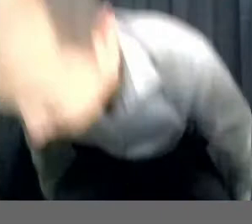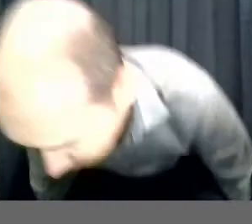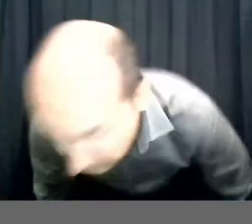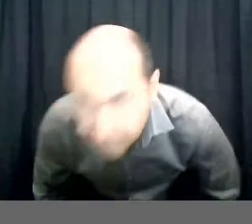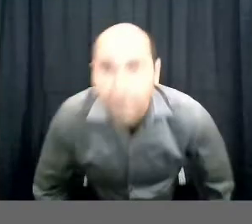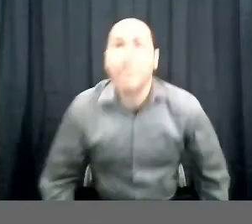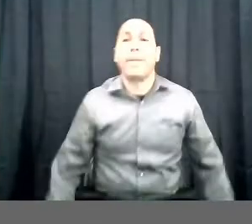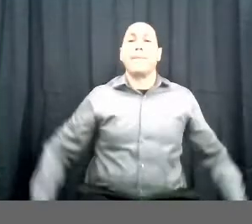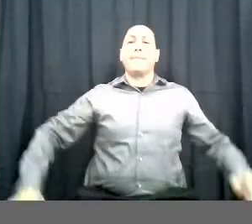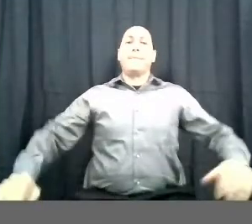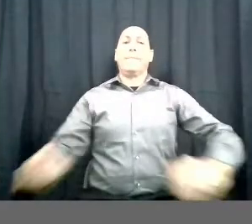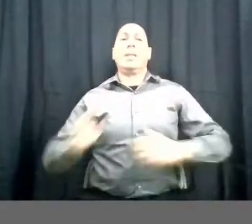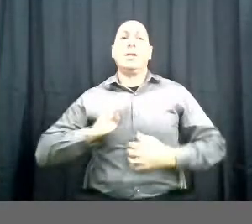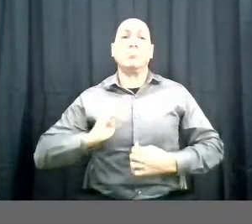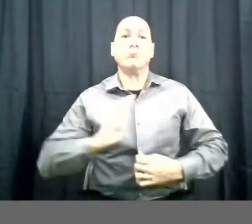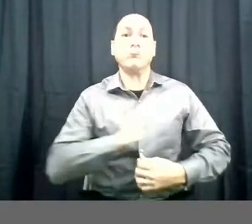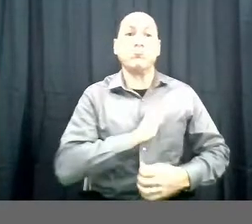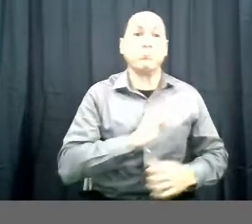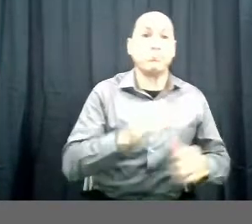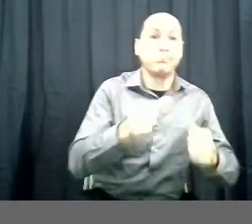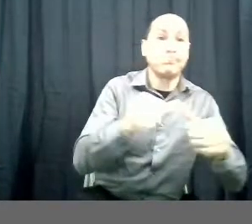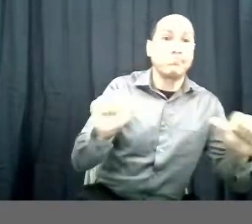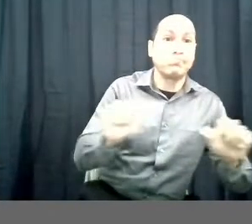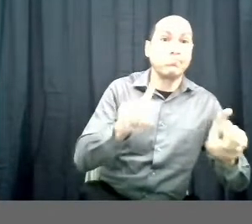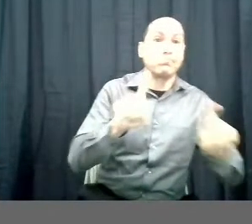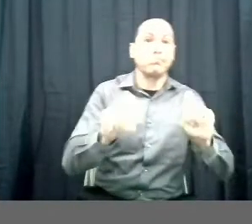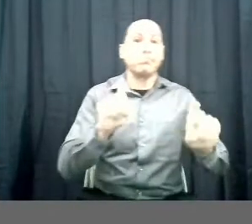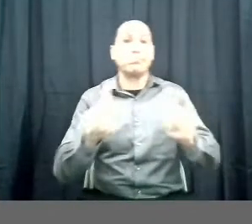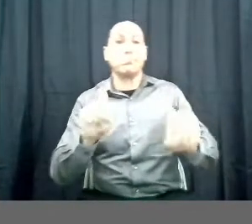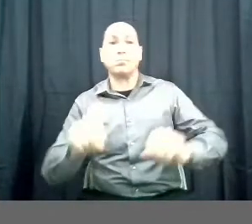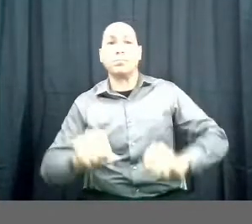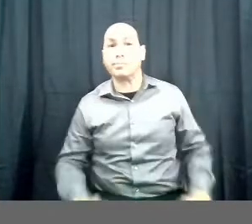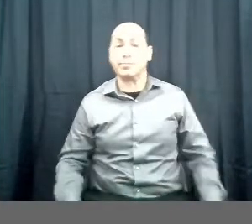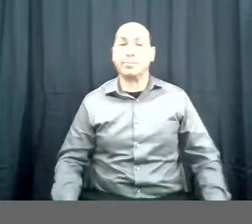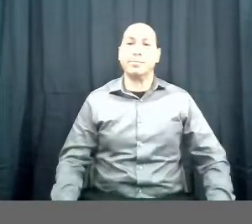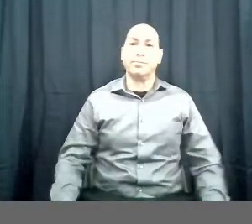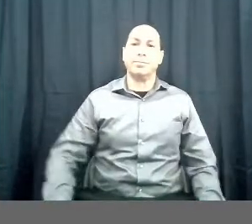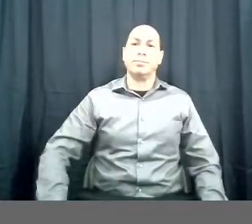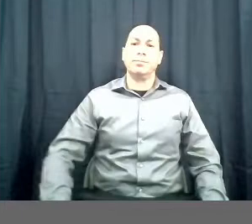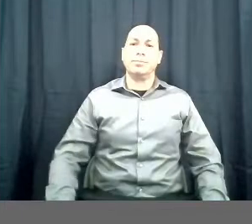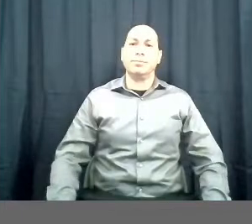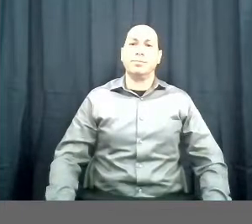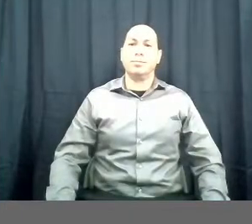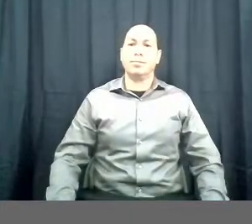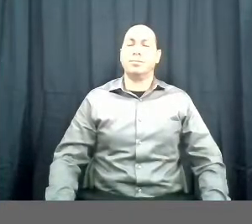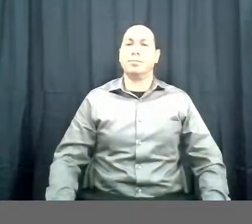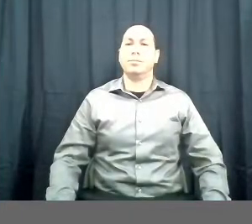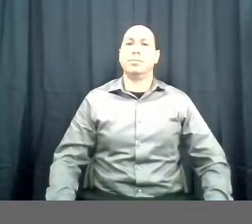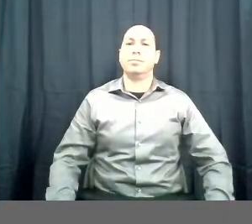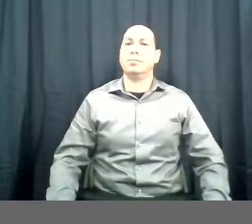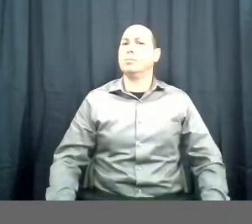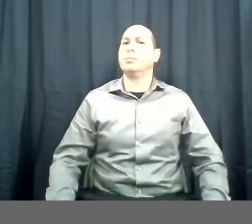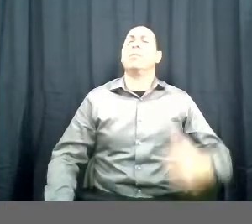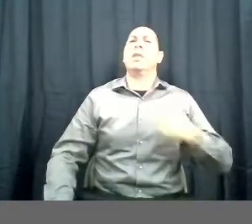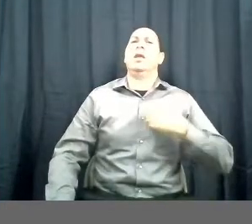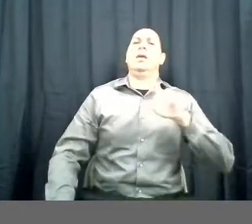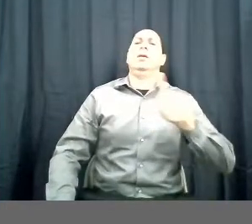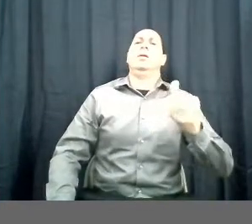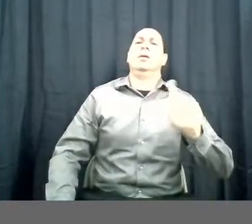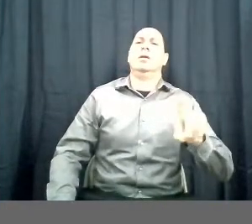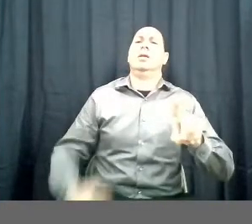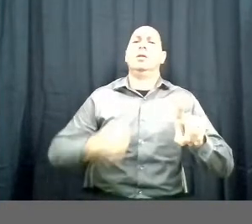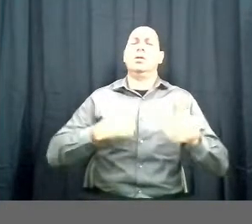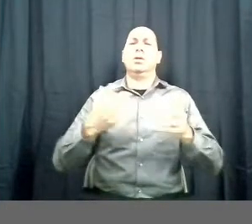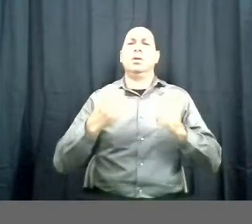I I don't have a question. I just want to say that,